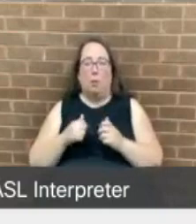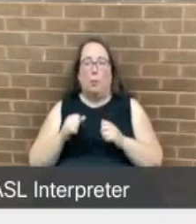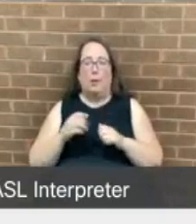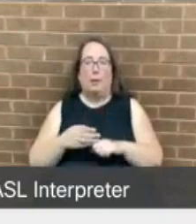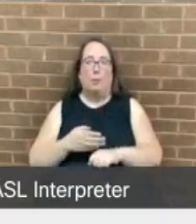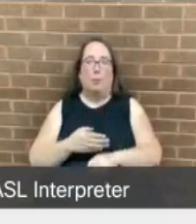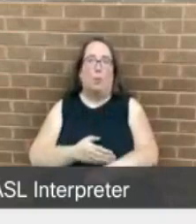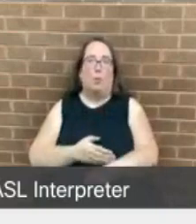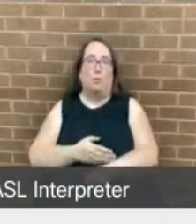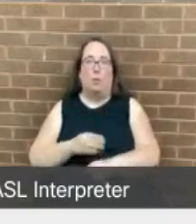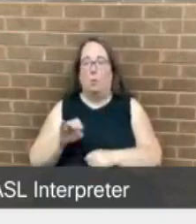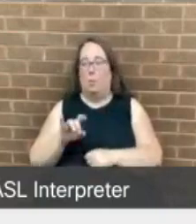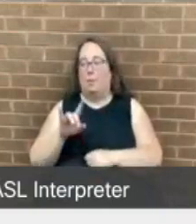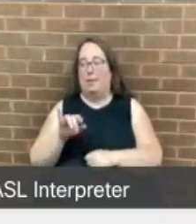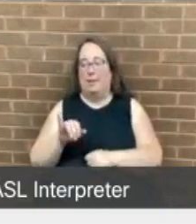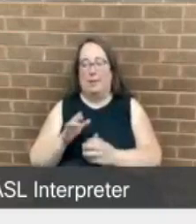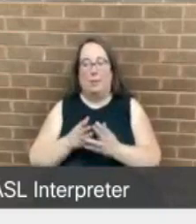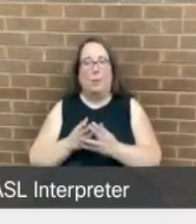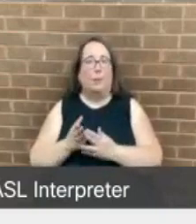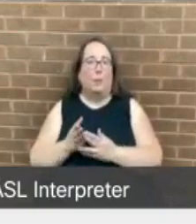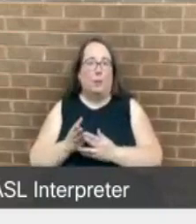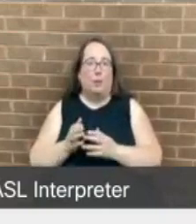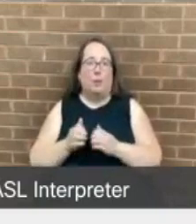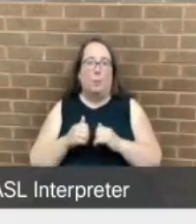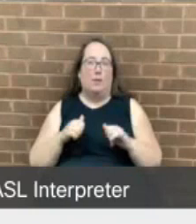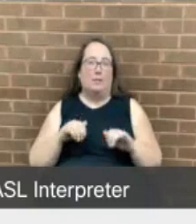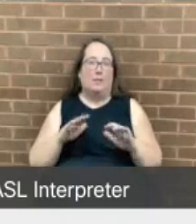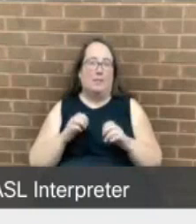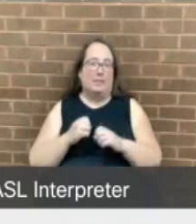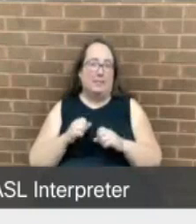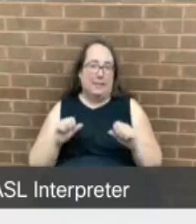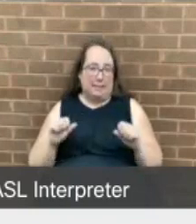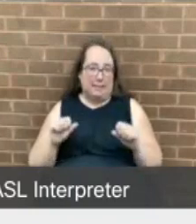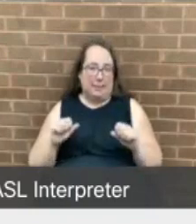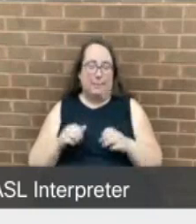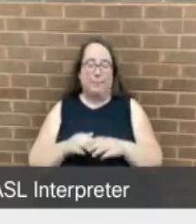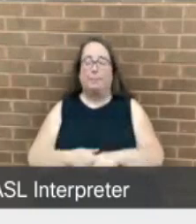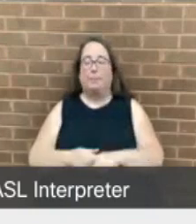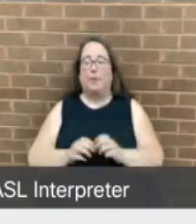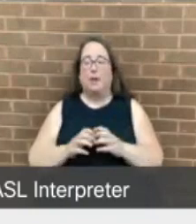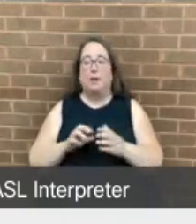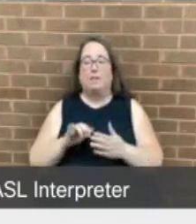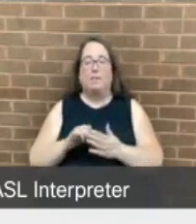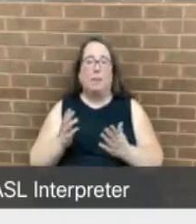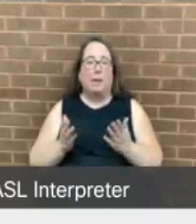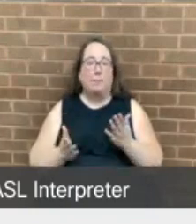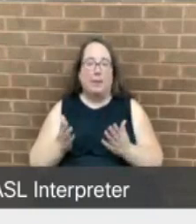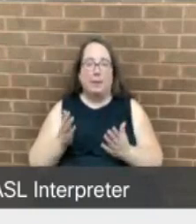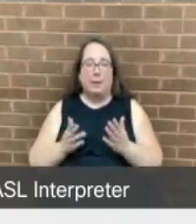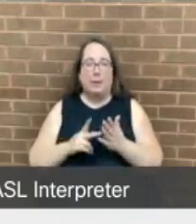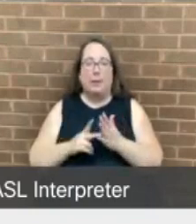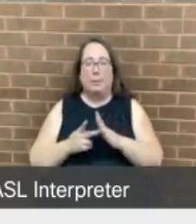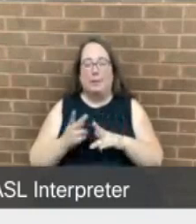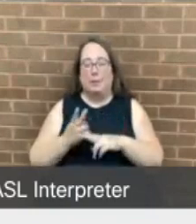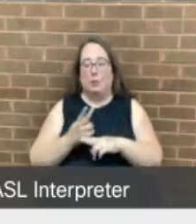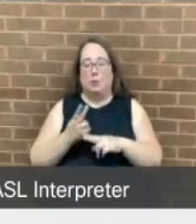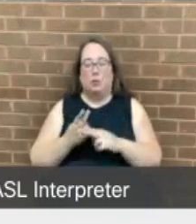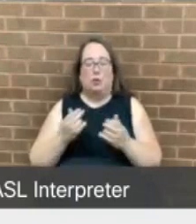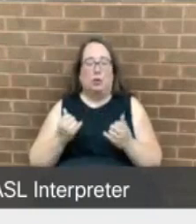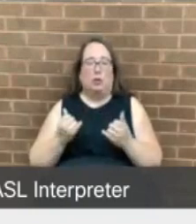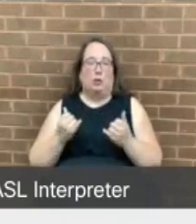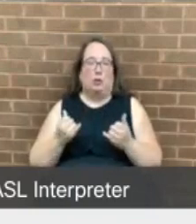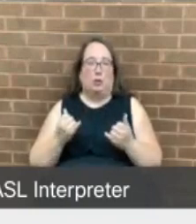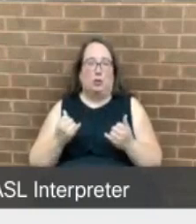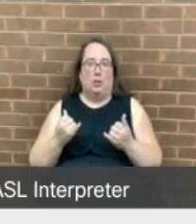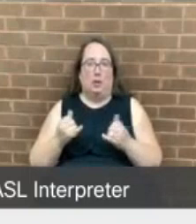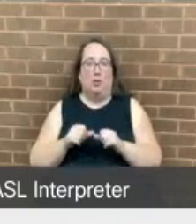improve mobility through the corridor without sacrificing safety. And a lot of that might be meaning using the existing footprint, meaning using